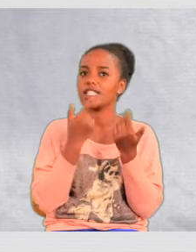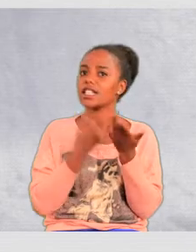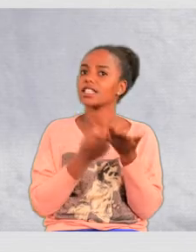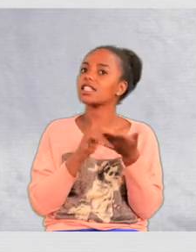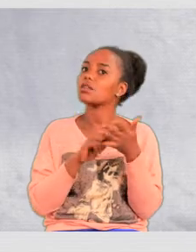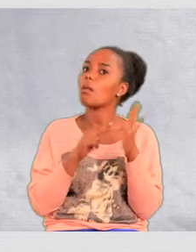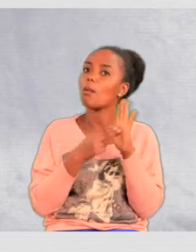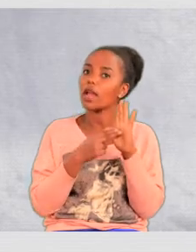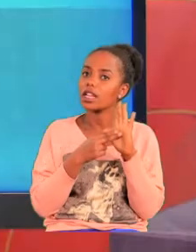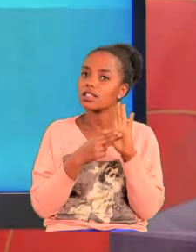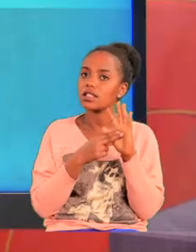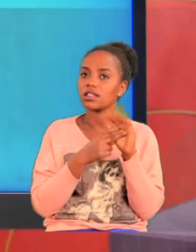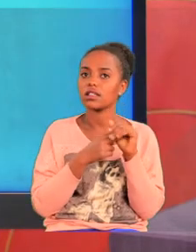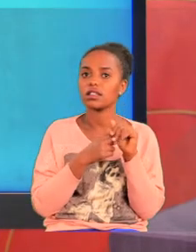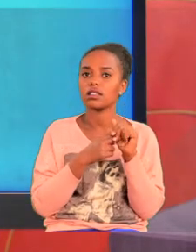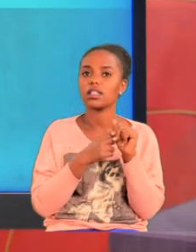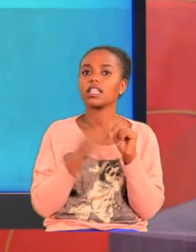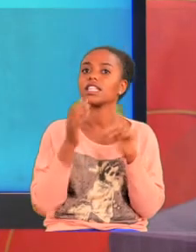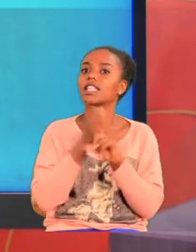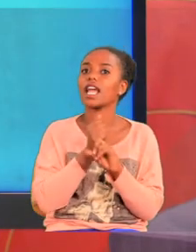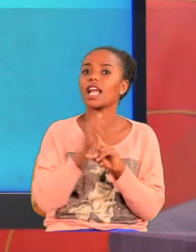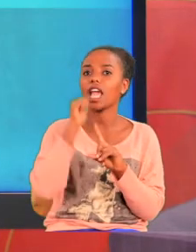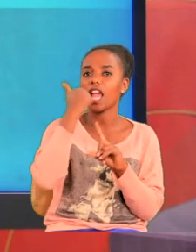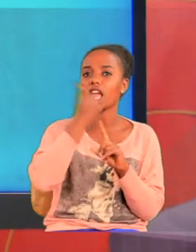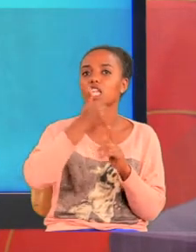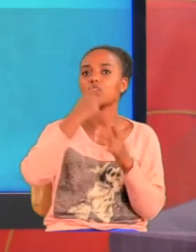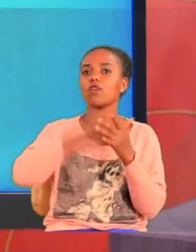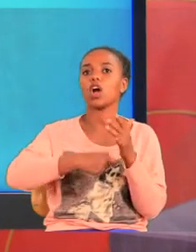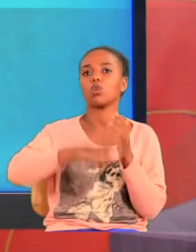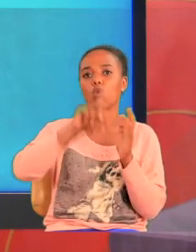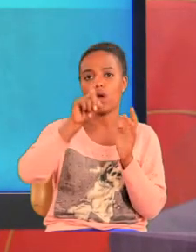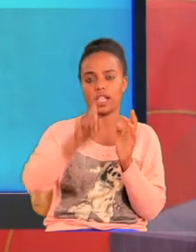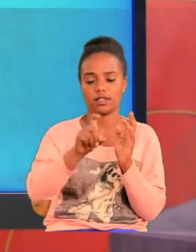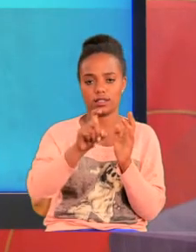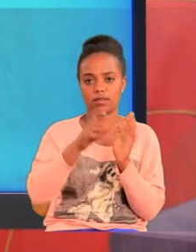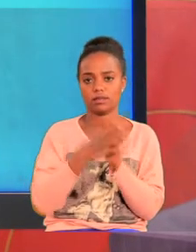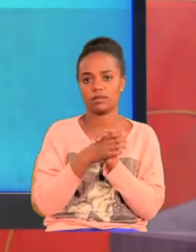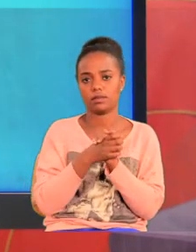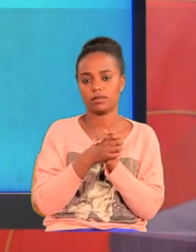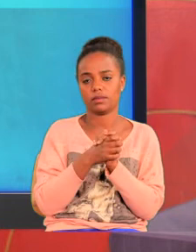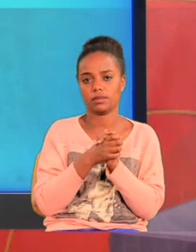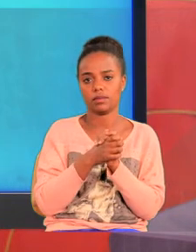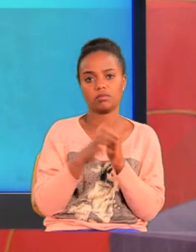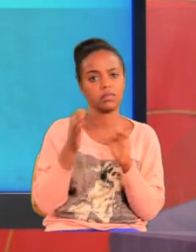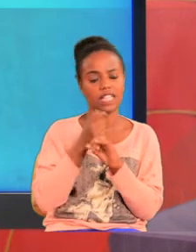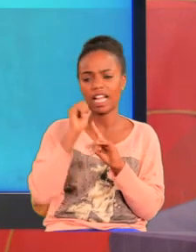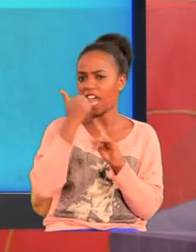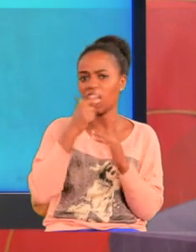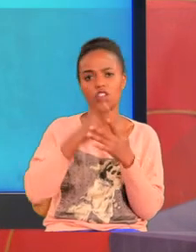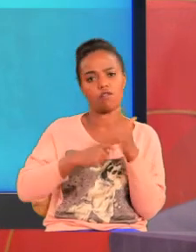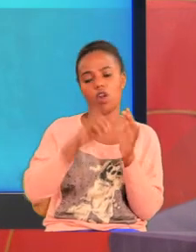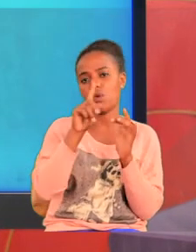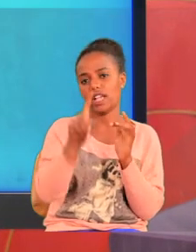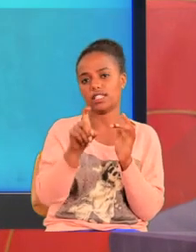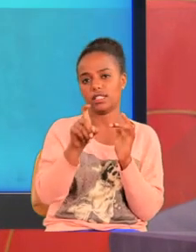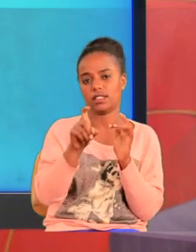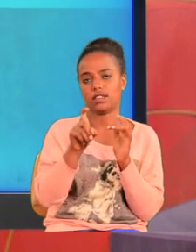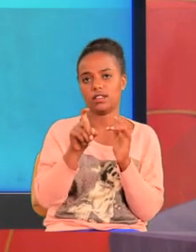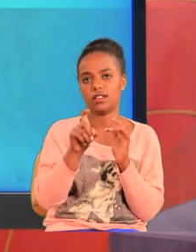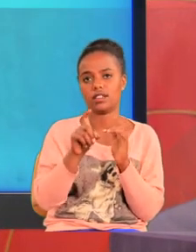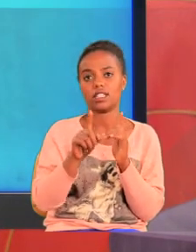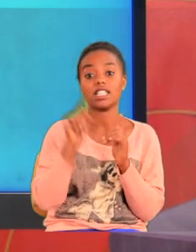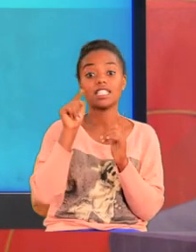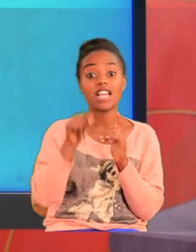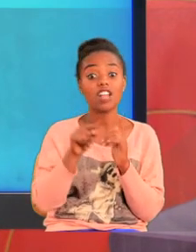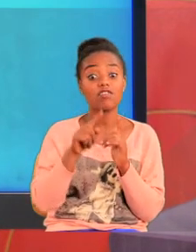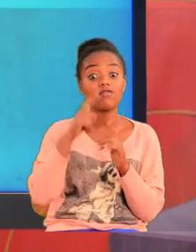means, take any value of x. Take any values of x.